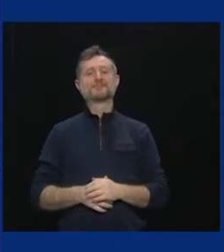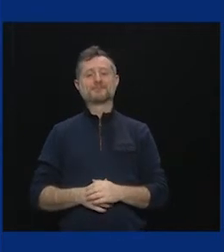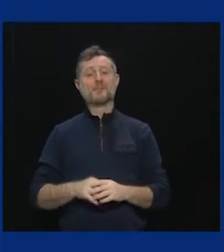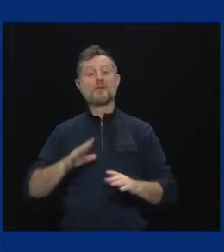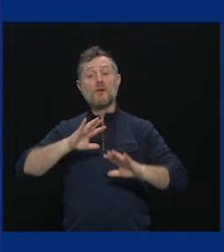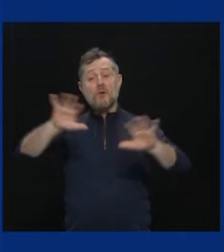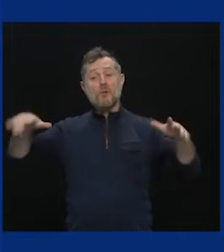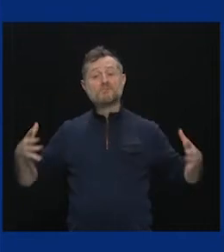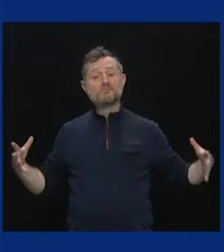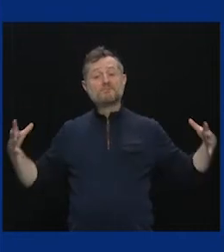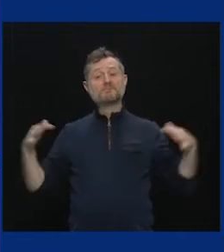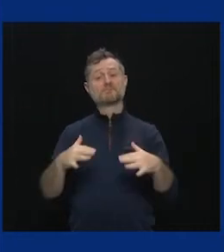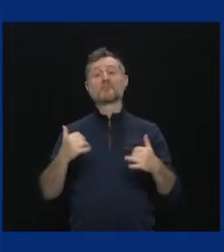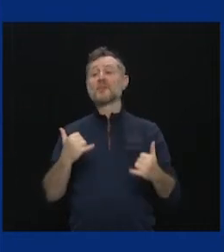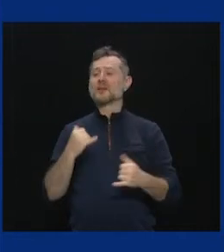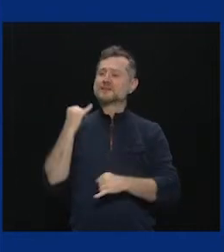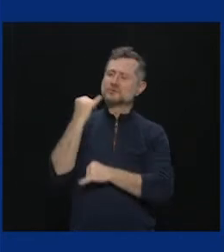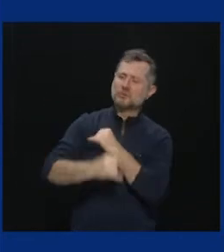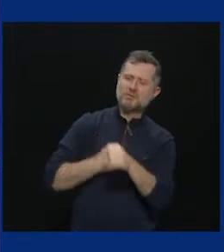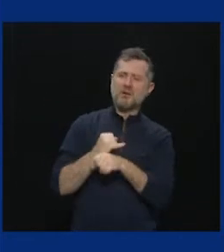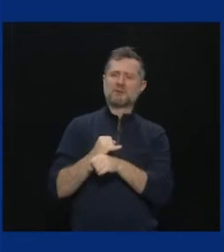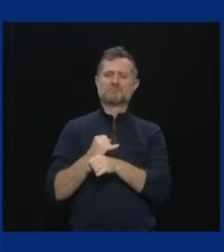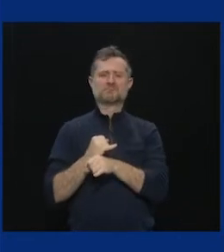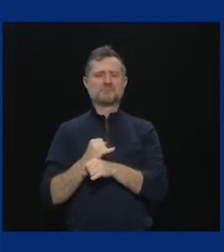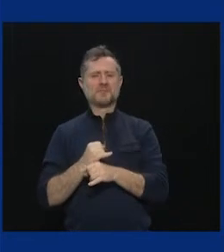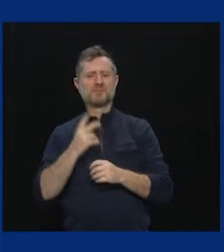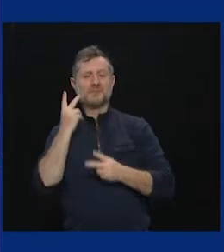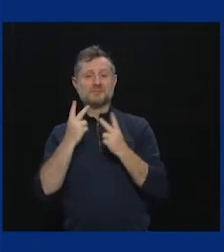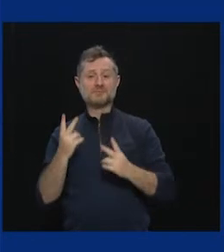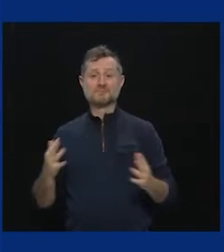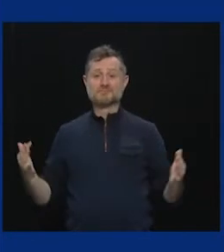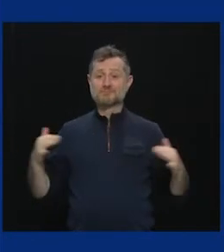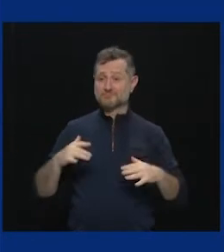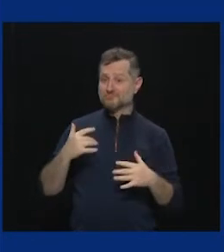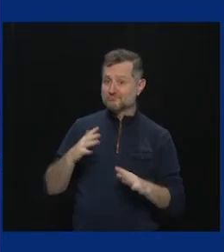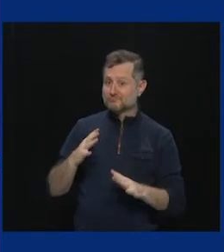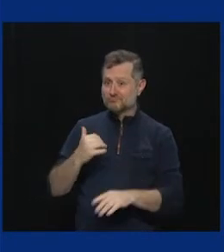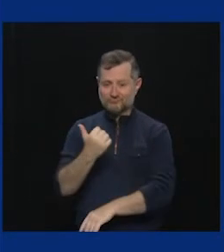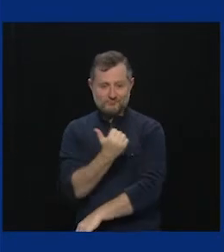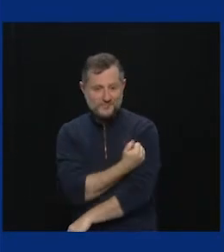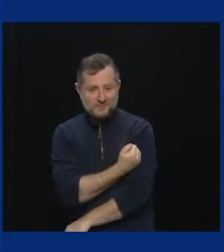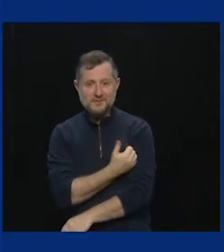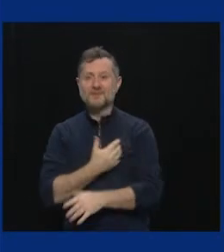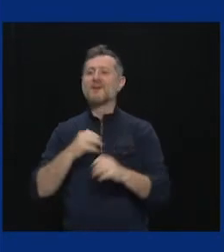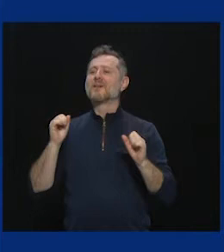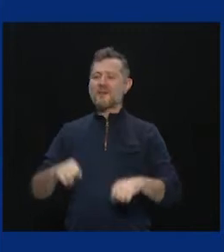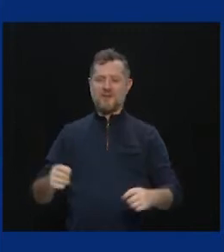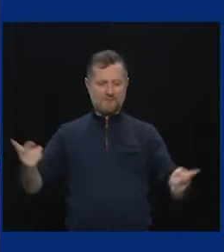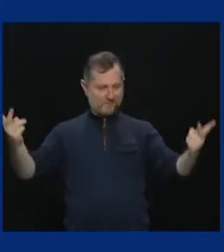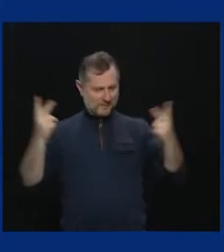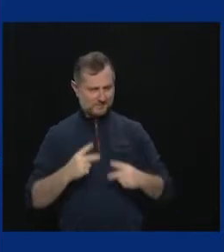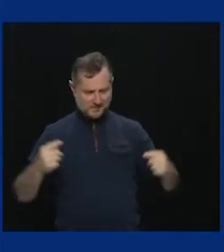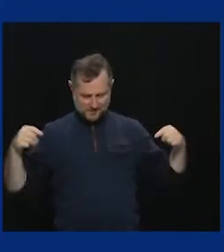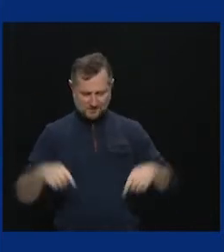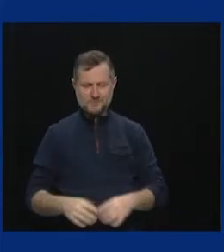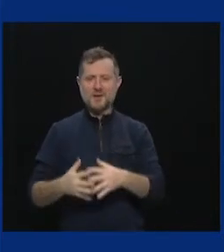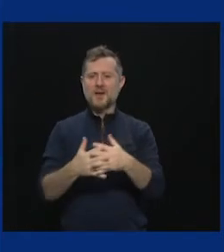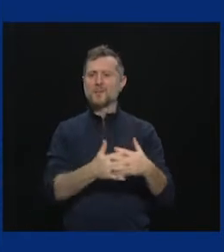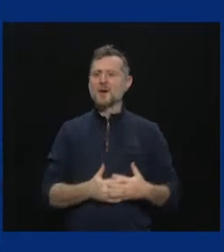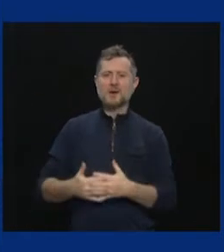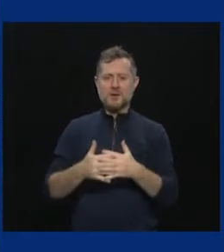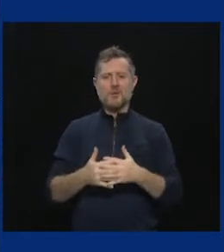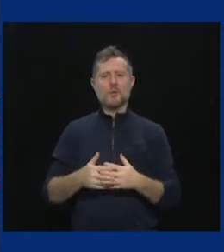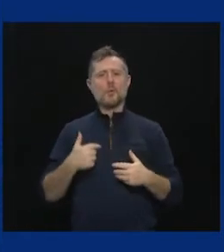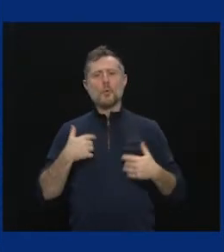international visitors can now officially return to the United States, and boy, have we missed